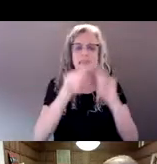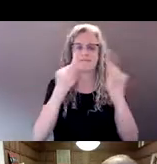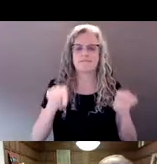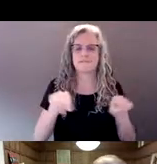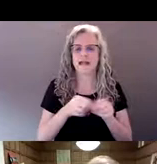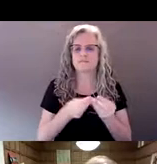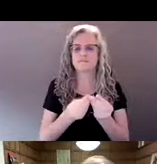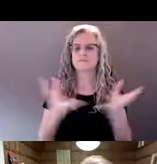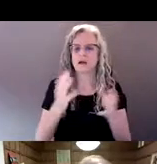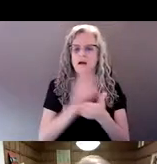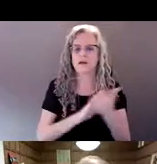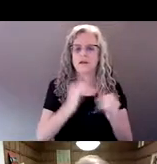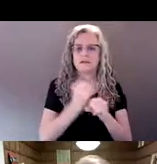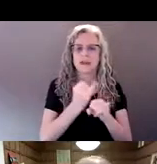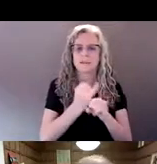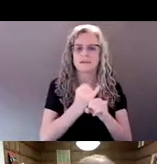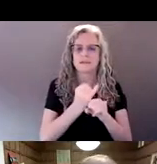campus, college campuses